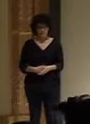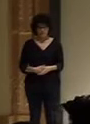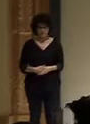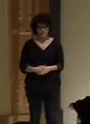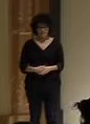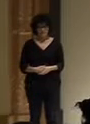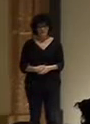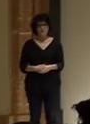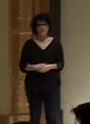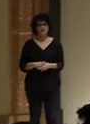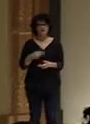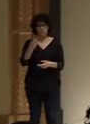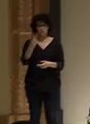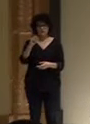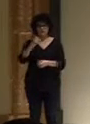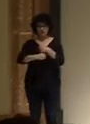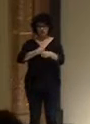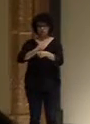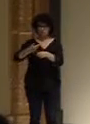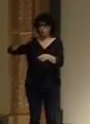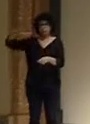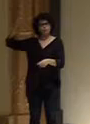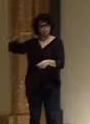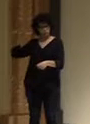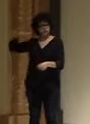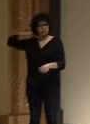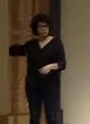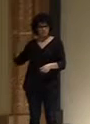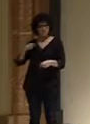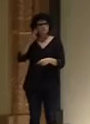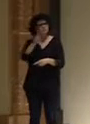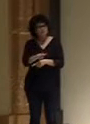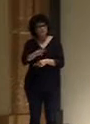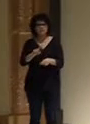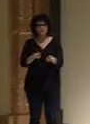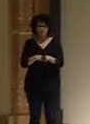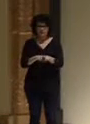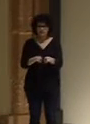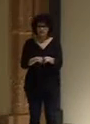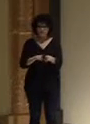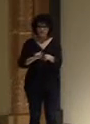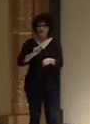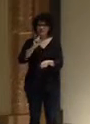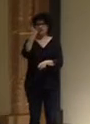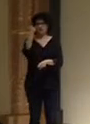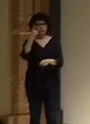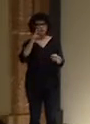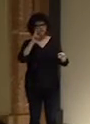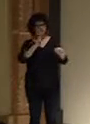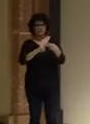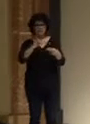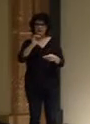20 years ago, I visited my first IETM meeting in Lisbon,